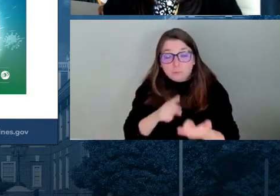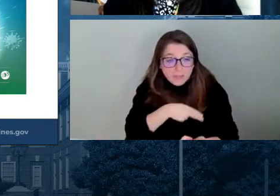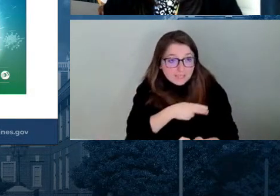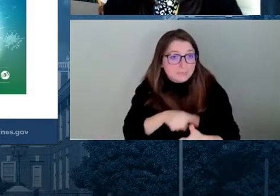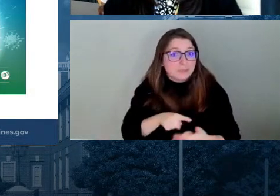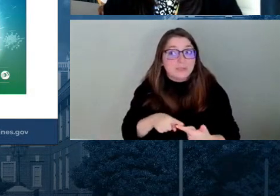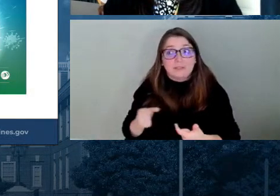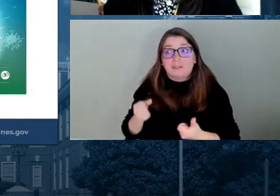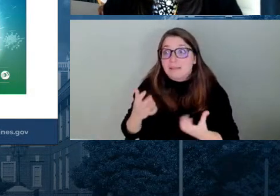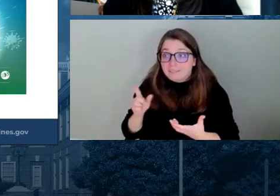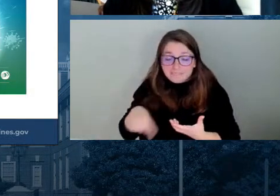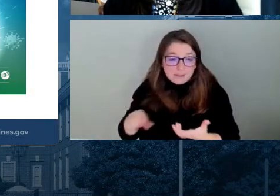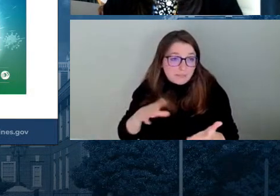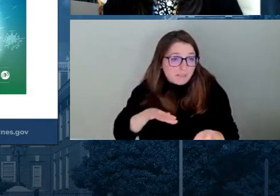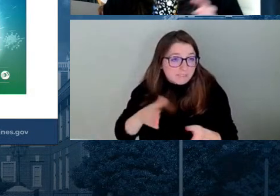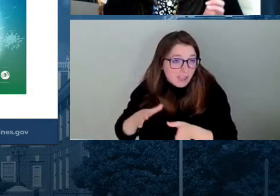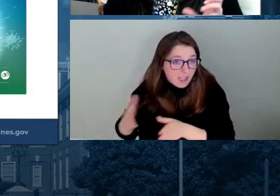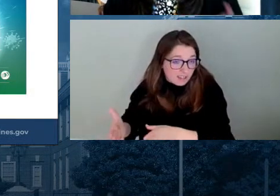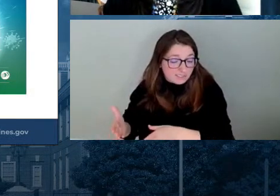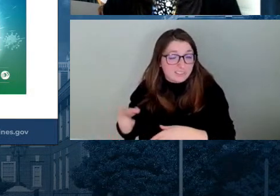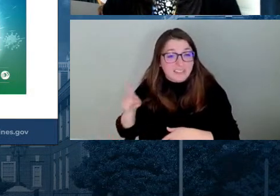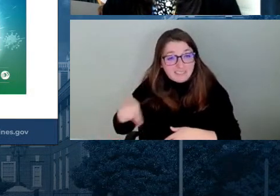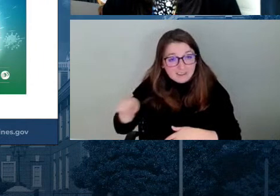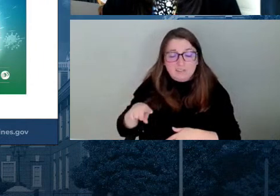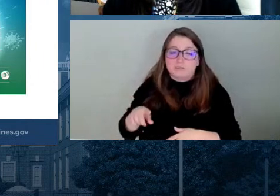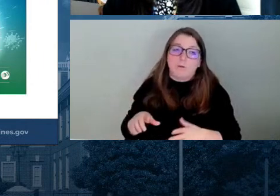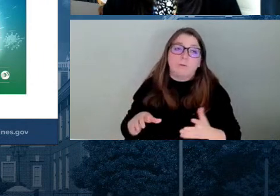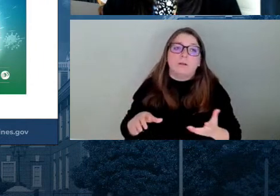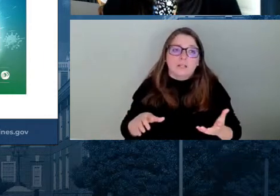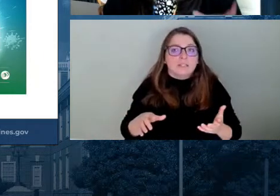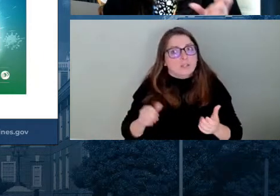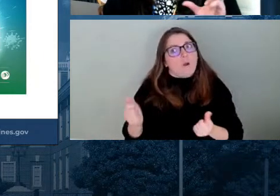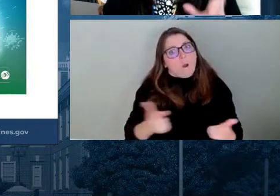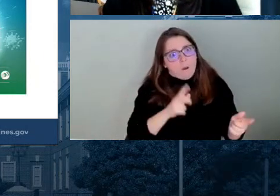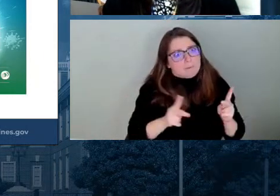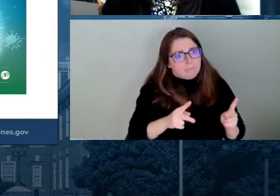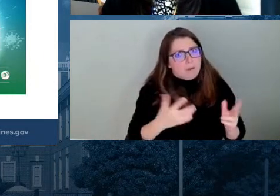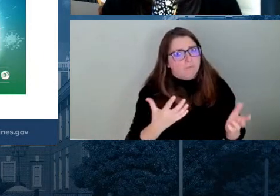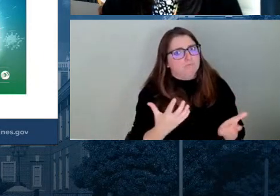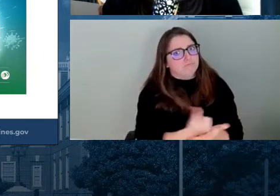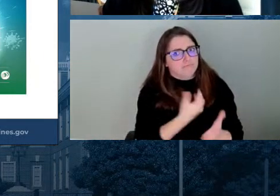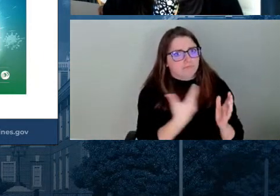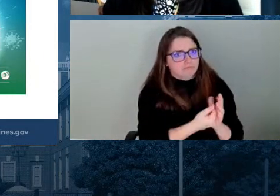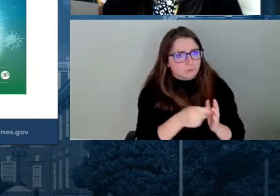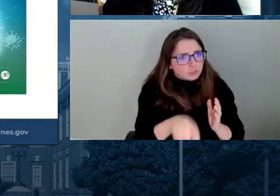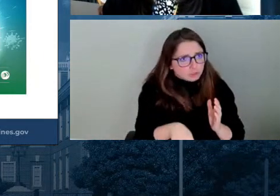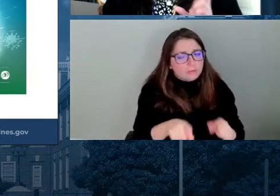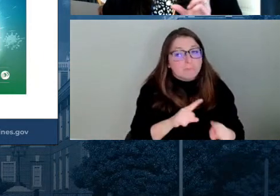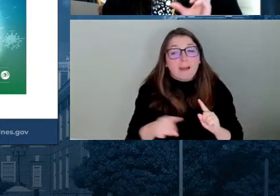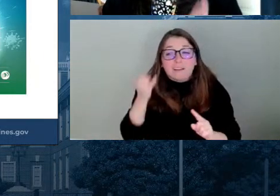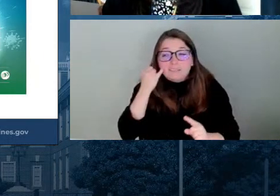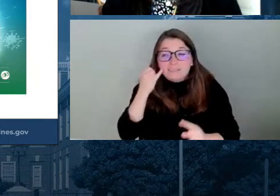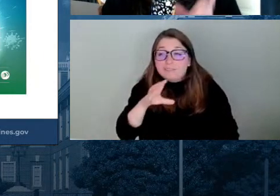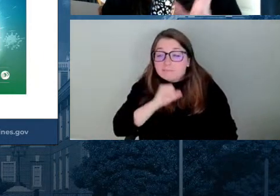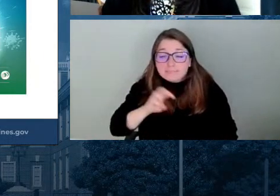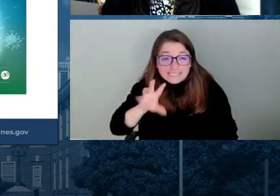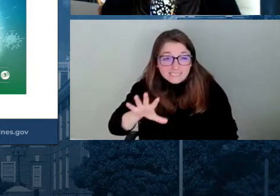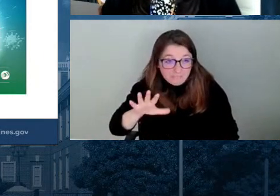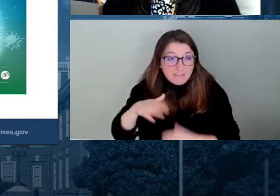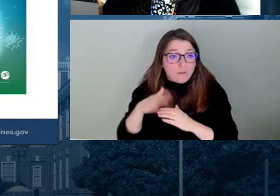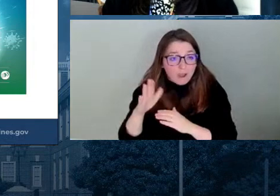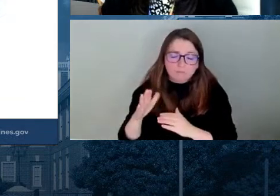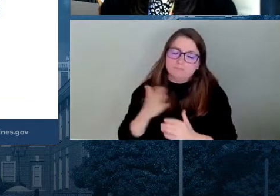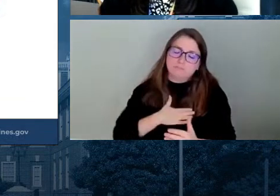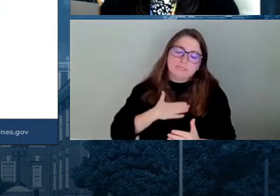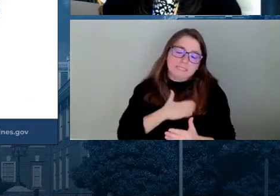are 65 plus and you are 2 months past your primary series or you're 3 months past the COVID infection, please go out